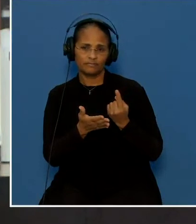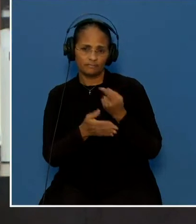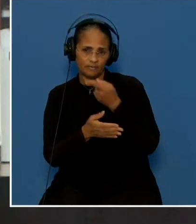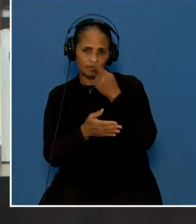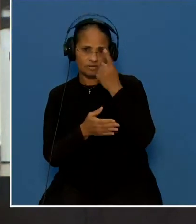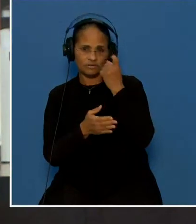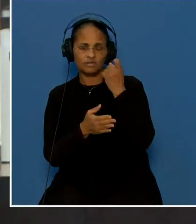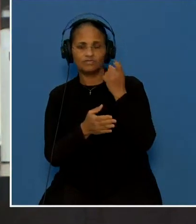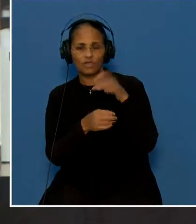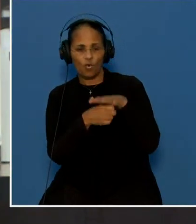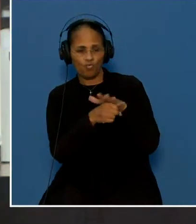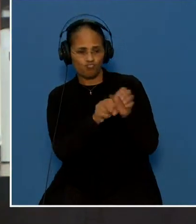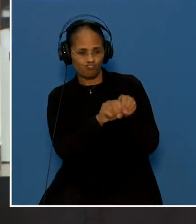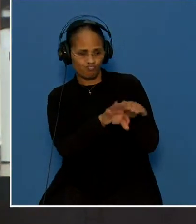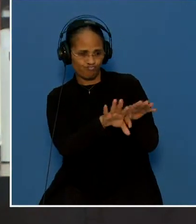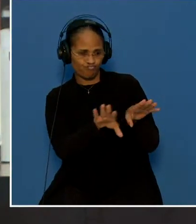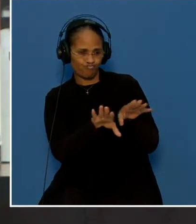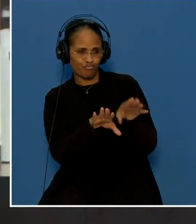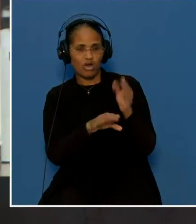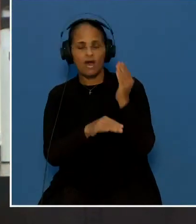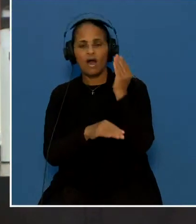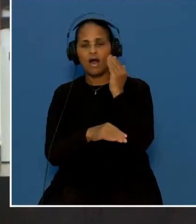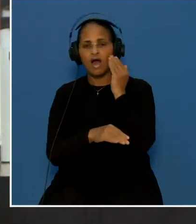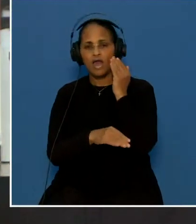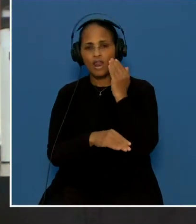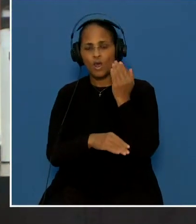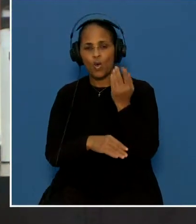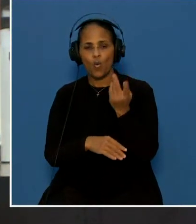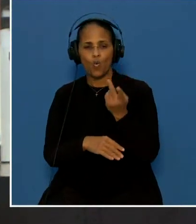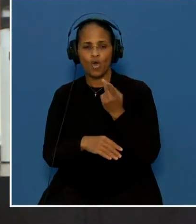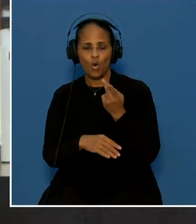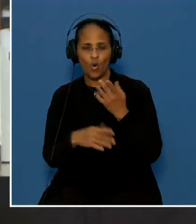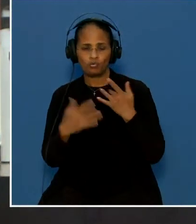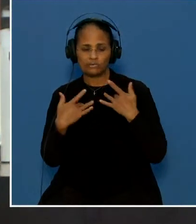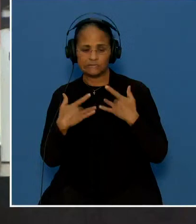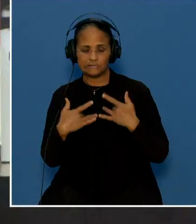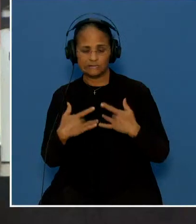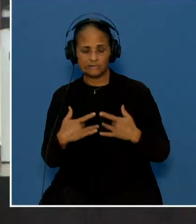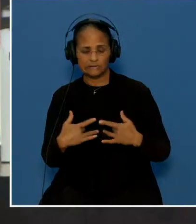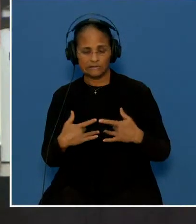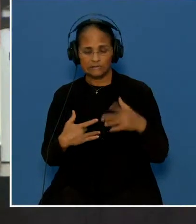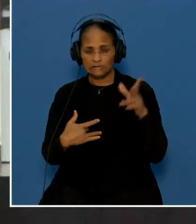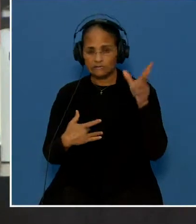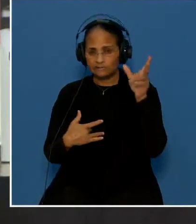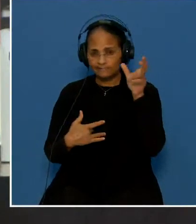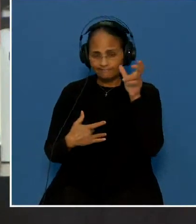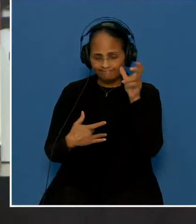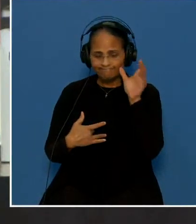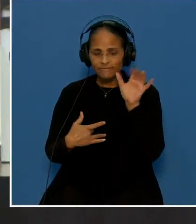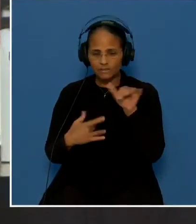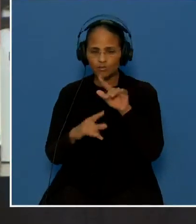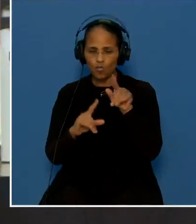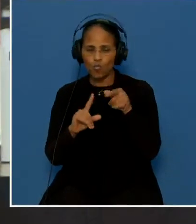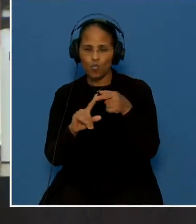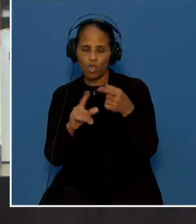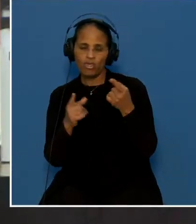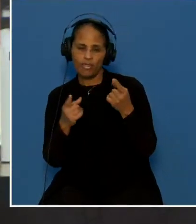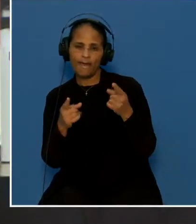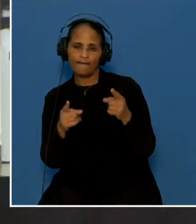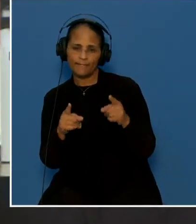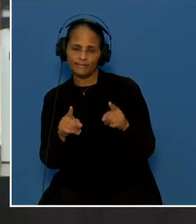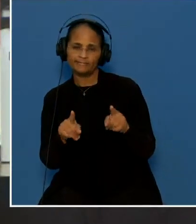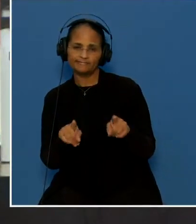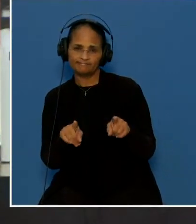coronavirus. I know we all were saddened to hear of this when it happened.